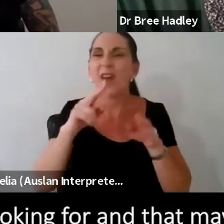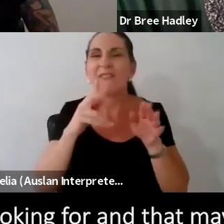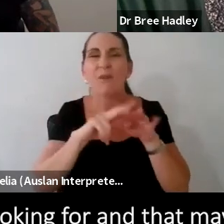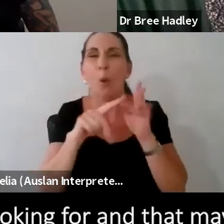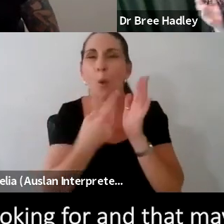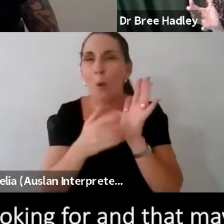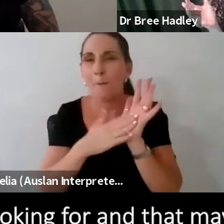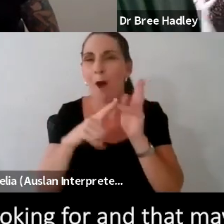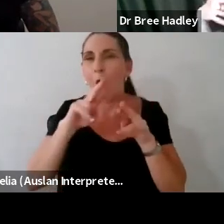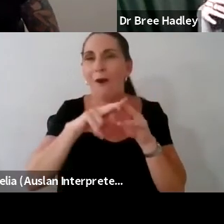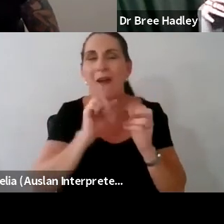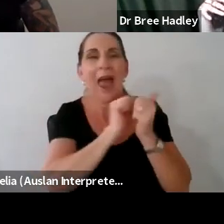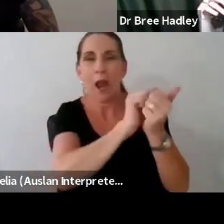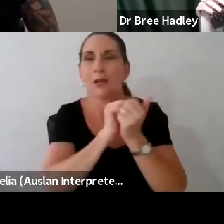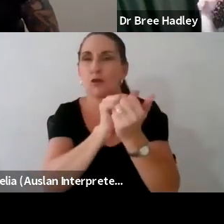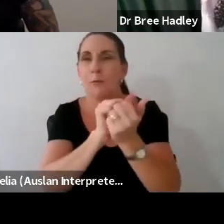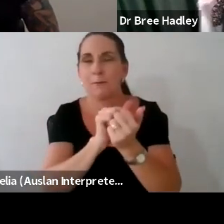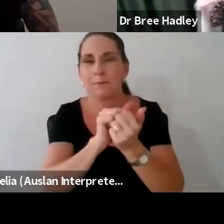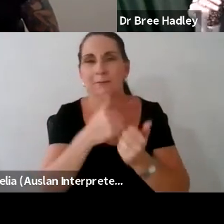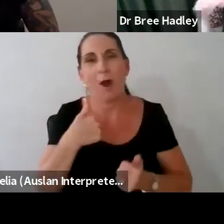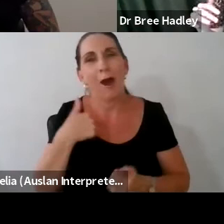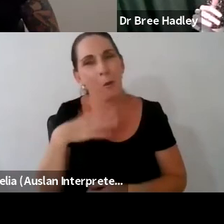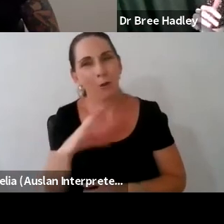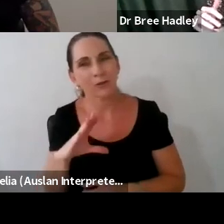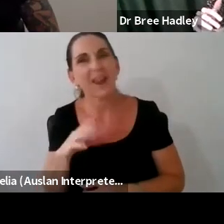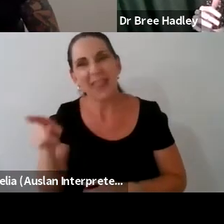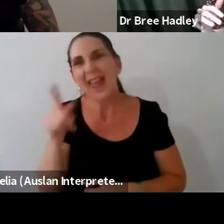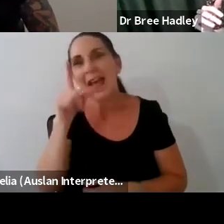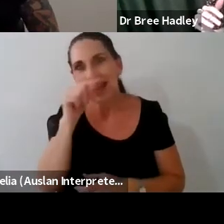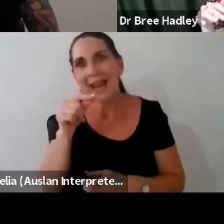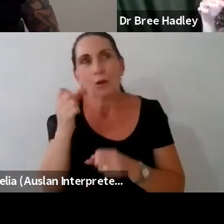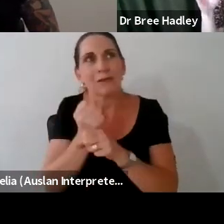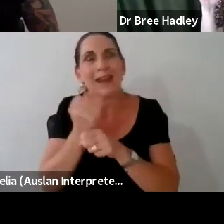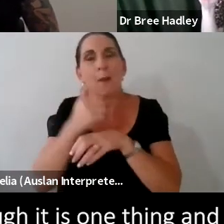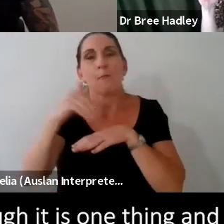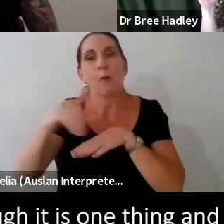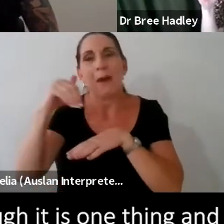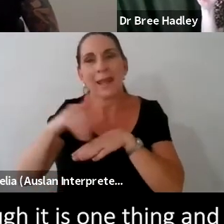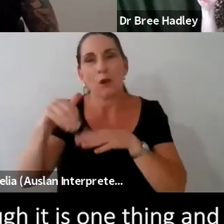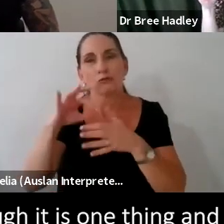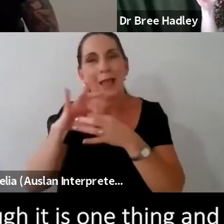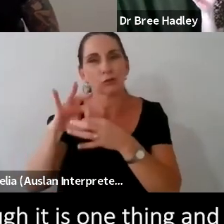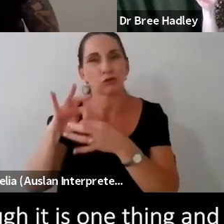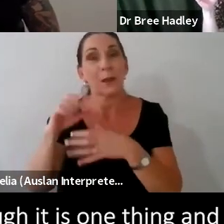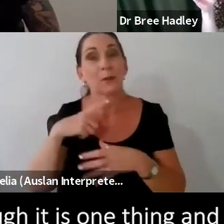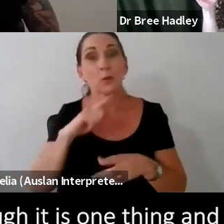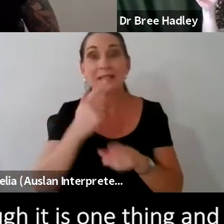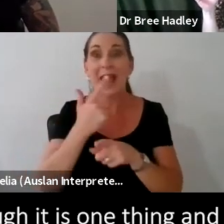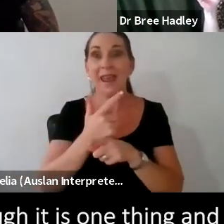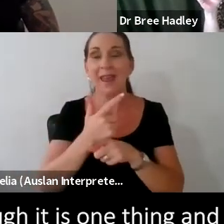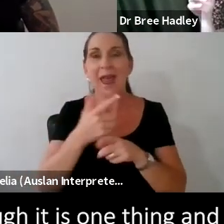of the issue that brings sometimes problematic relations, is that we talk about ally as though it's one